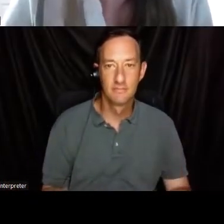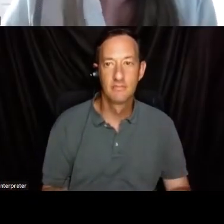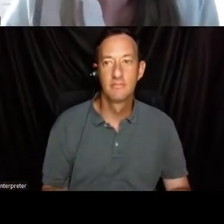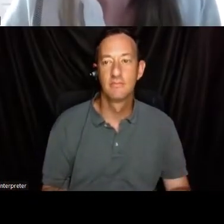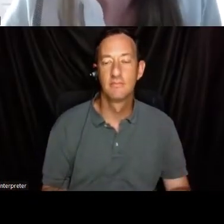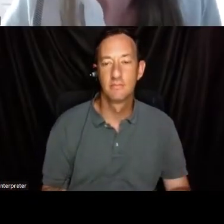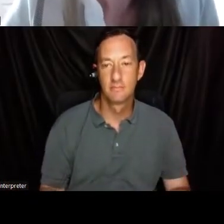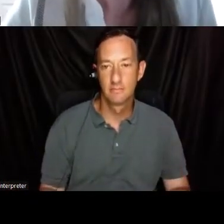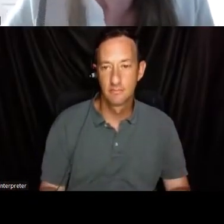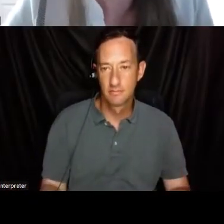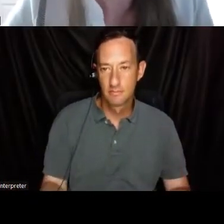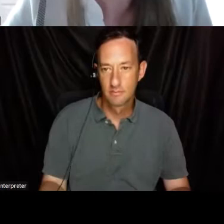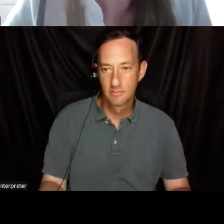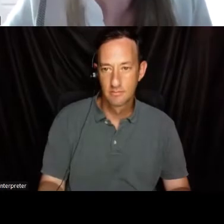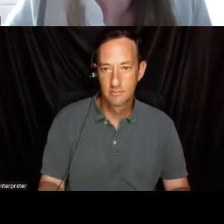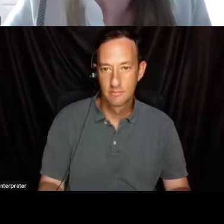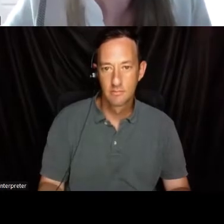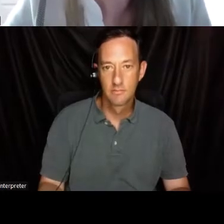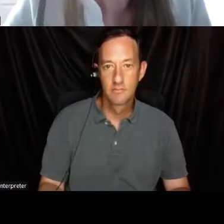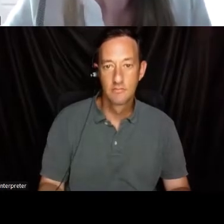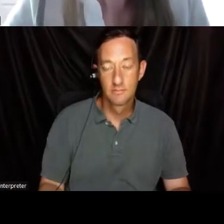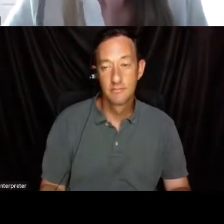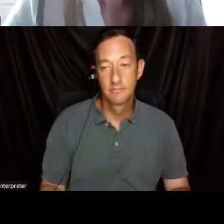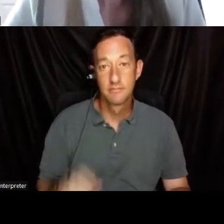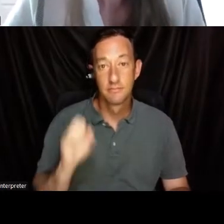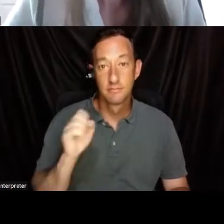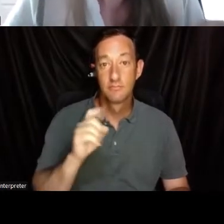when it's true that